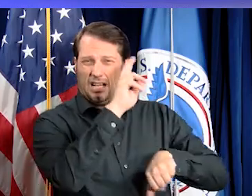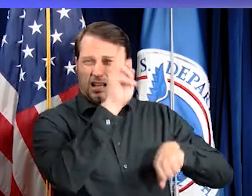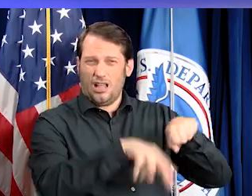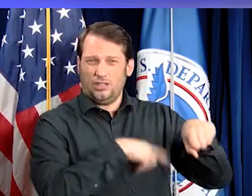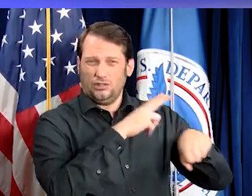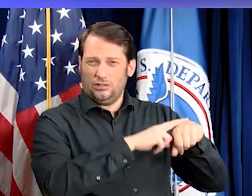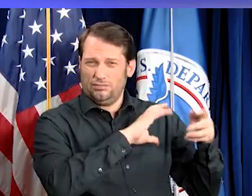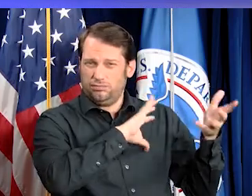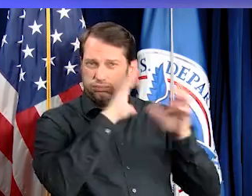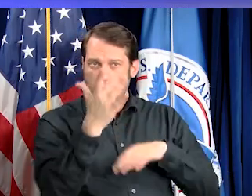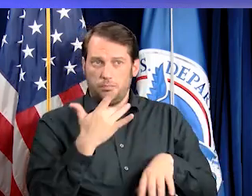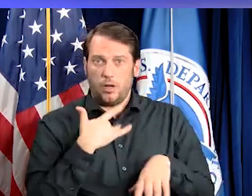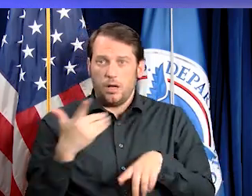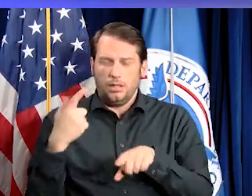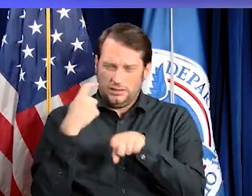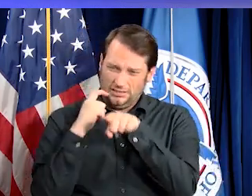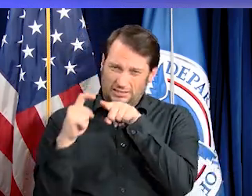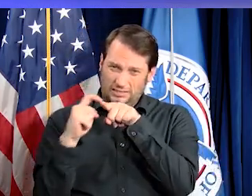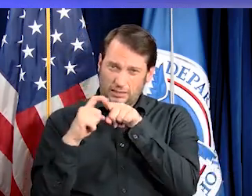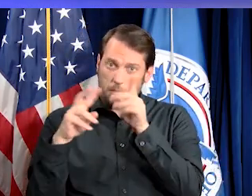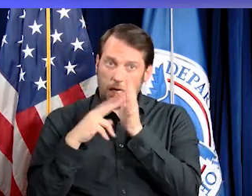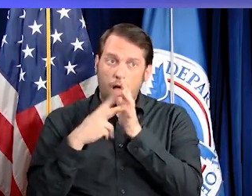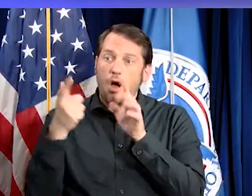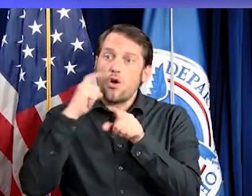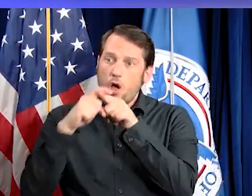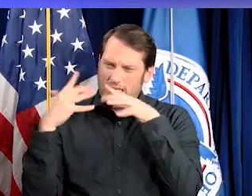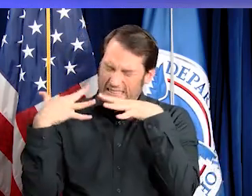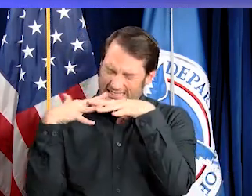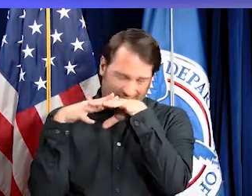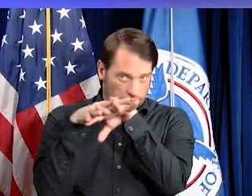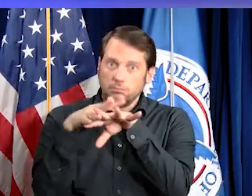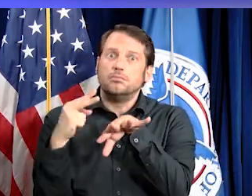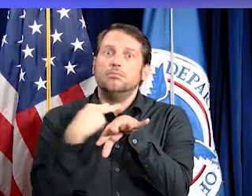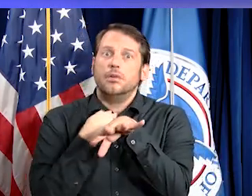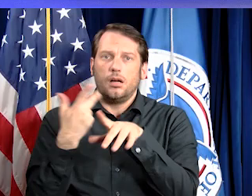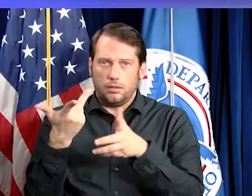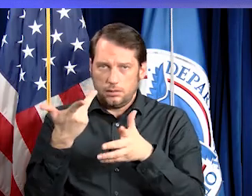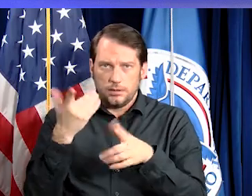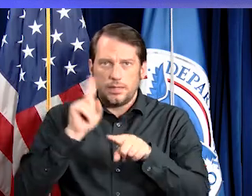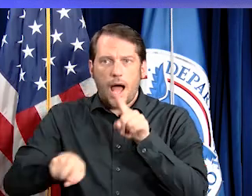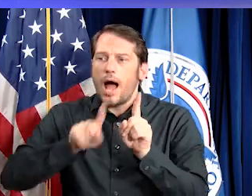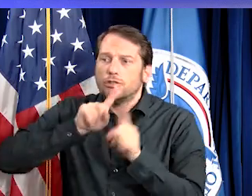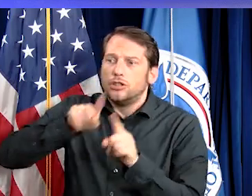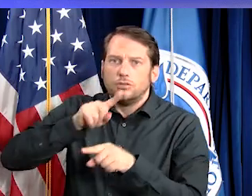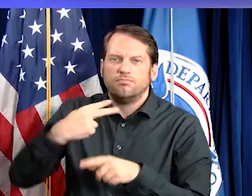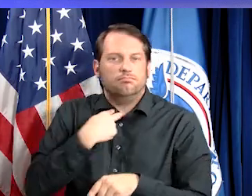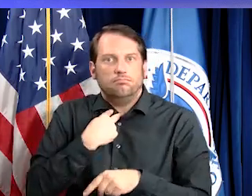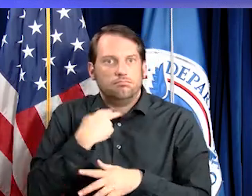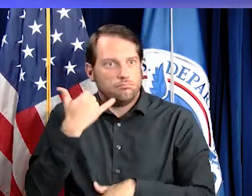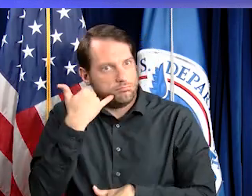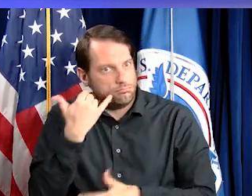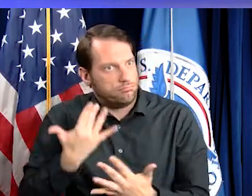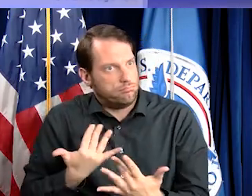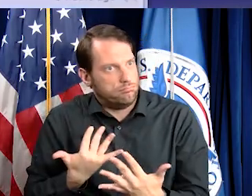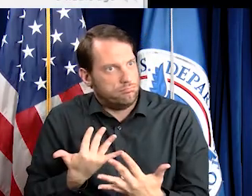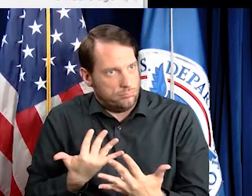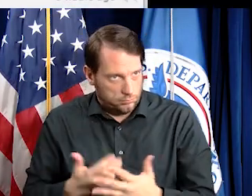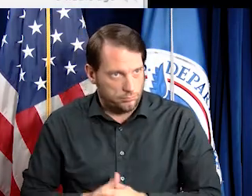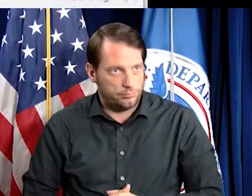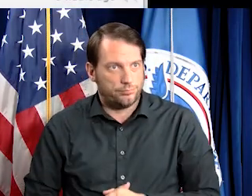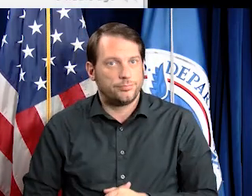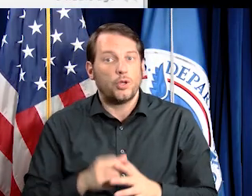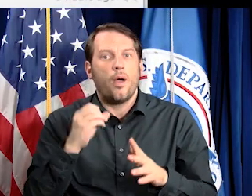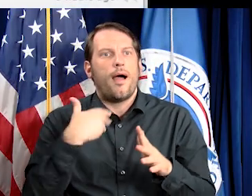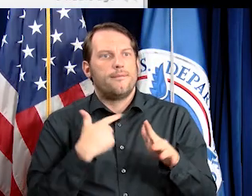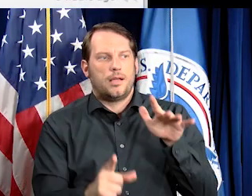people can't make a phone call or even get through 911 maybe. There's a lot of different reasons, but this is why these other kinds of emerging technologies help fill